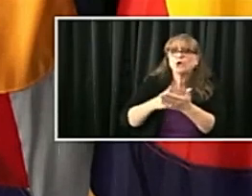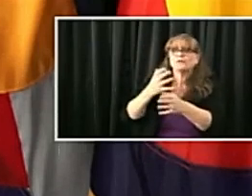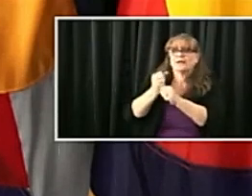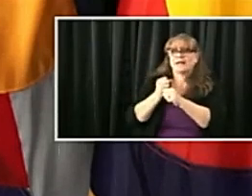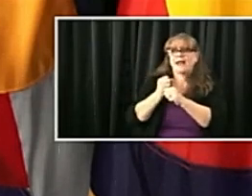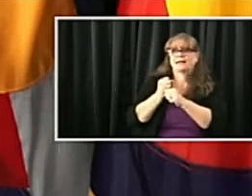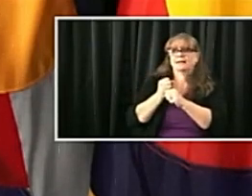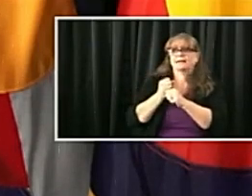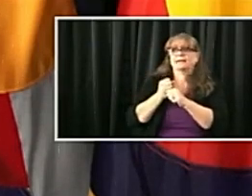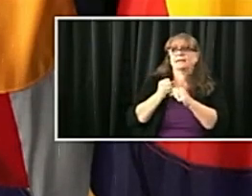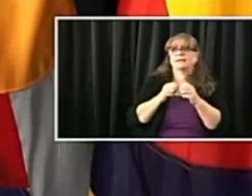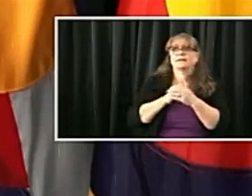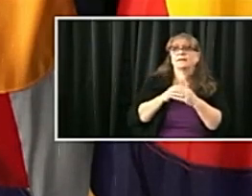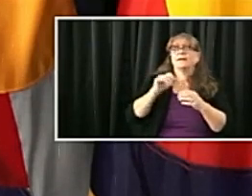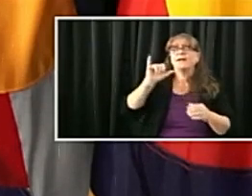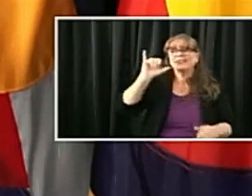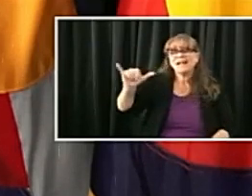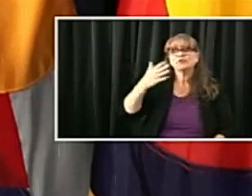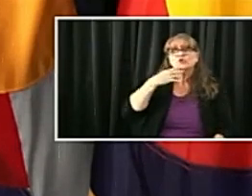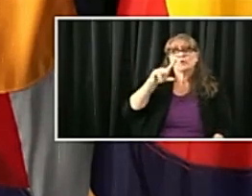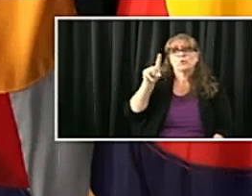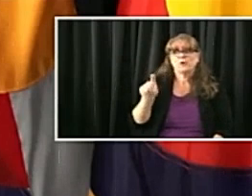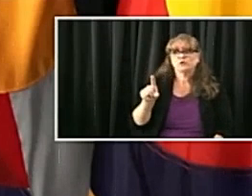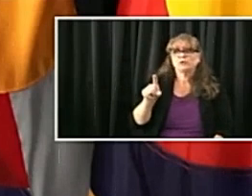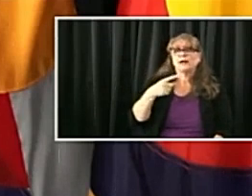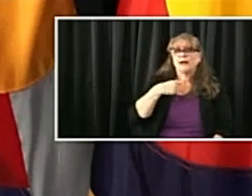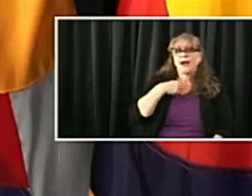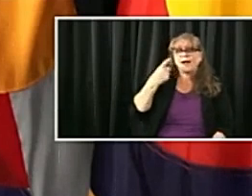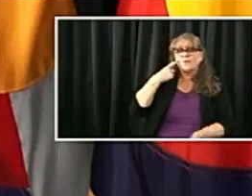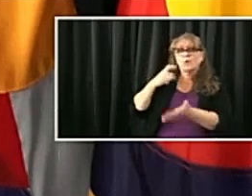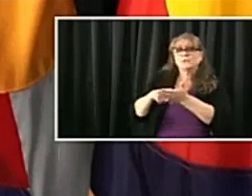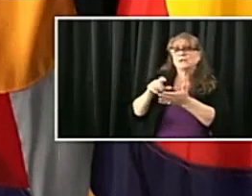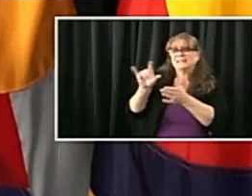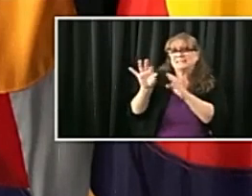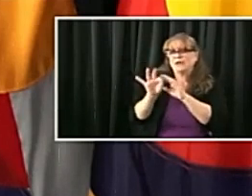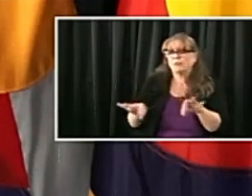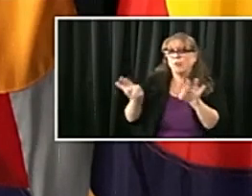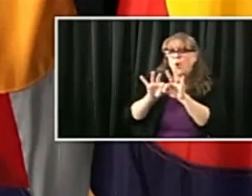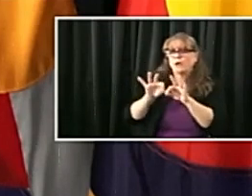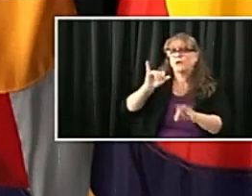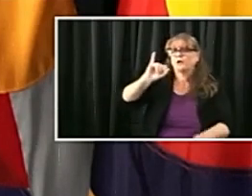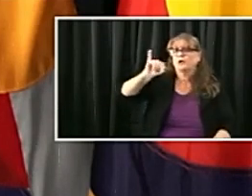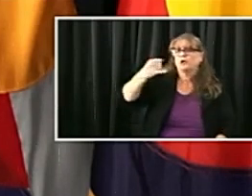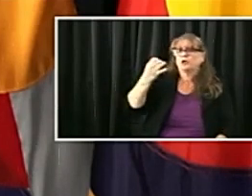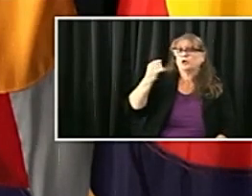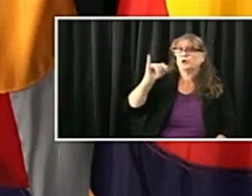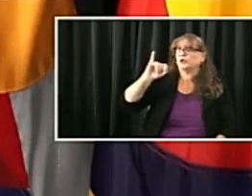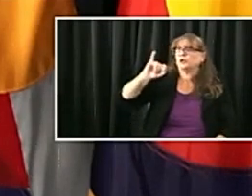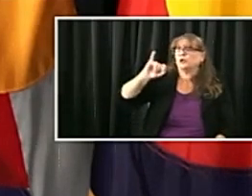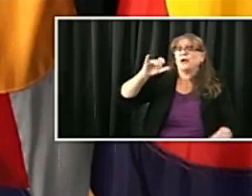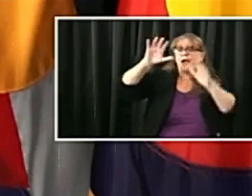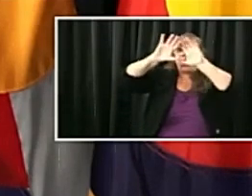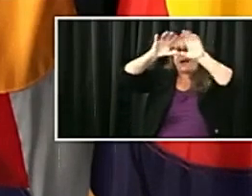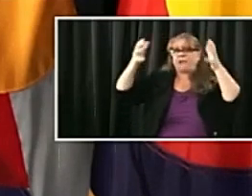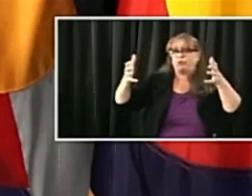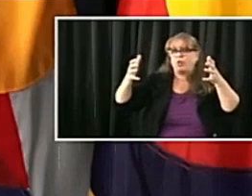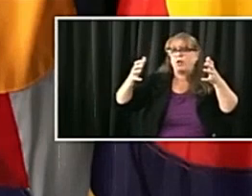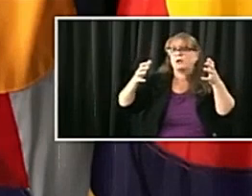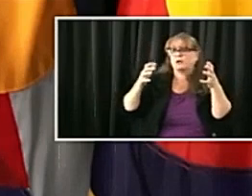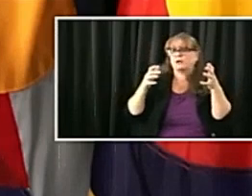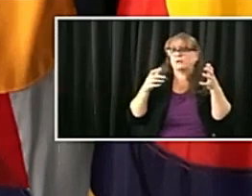This is a very good question, and we should pass along to Joe Barella, our head of Department of Labor. I've had several conversations with him. First of all, we did launch